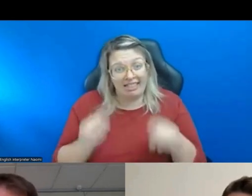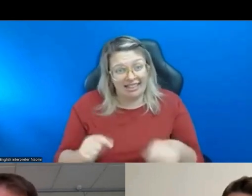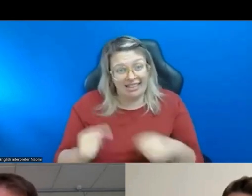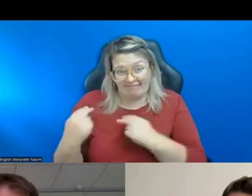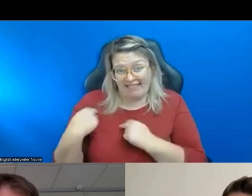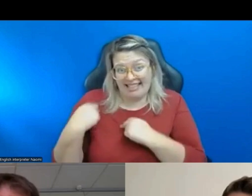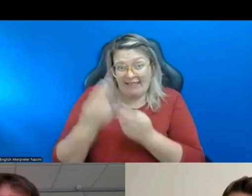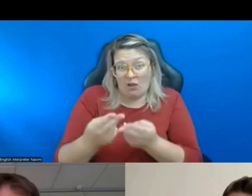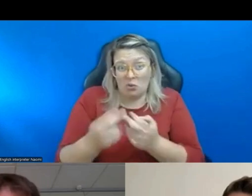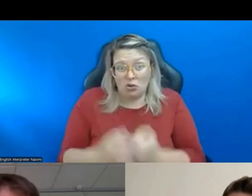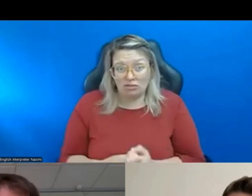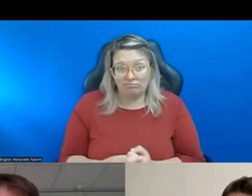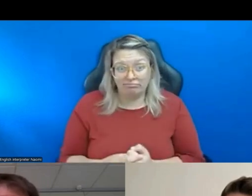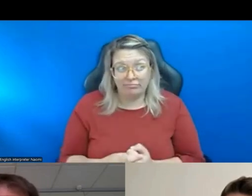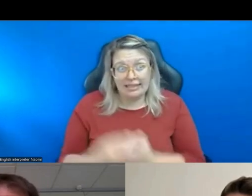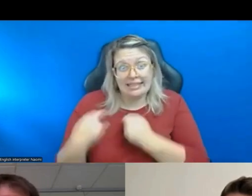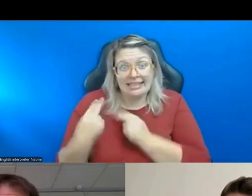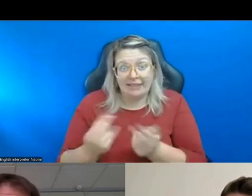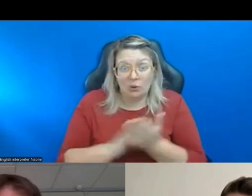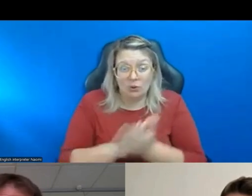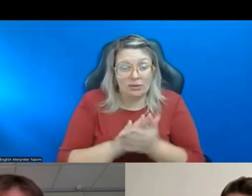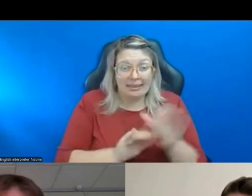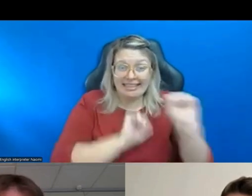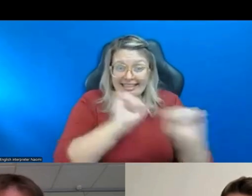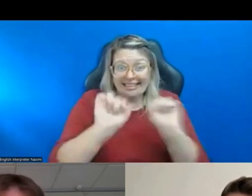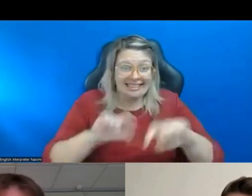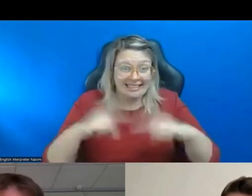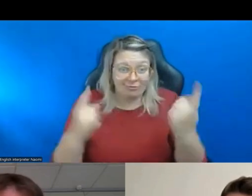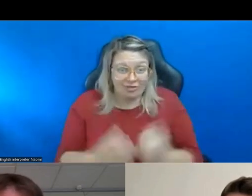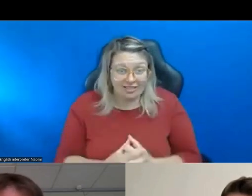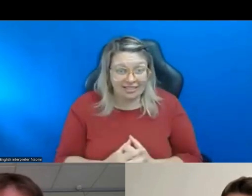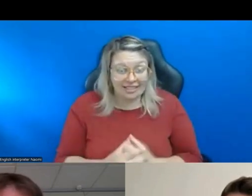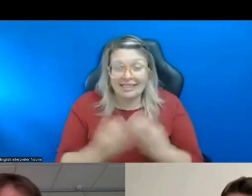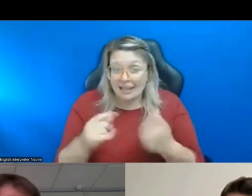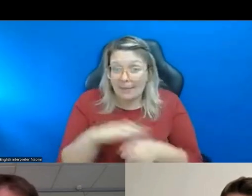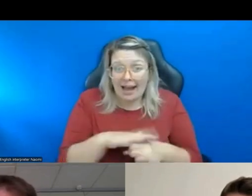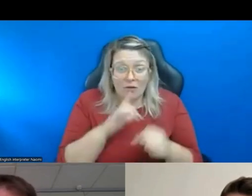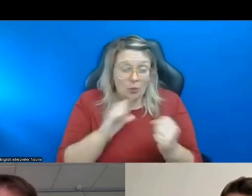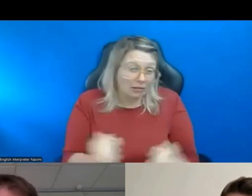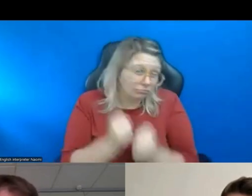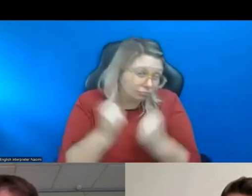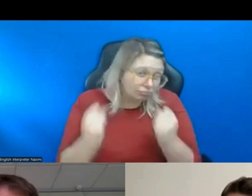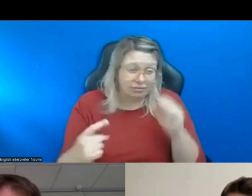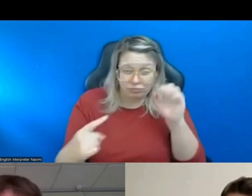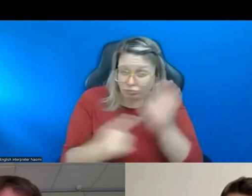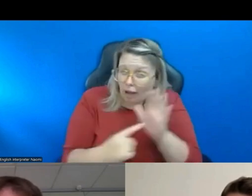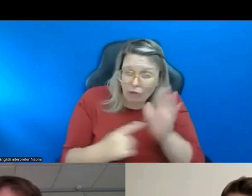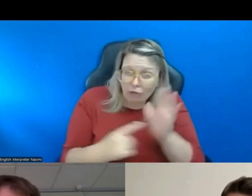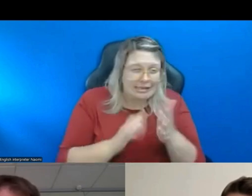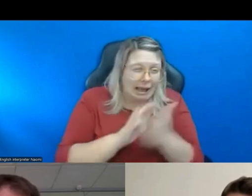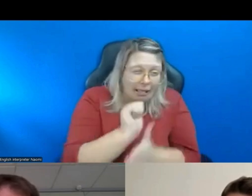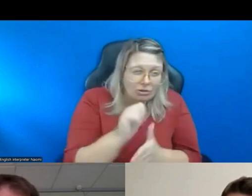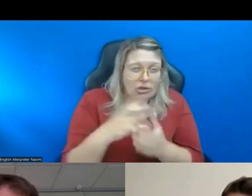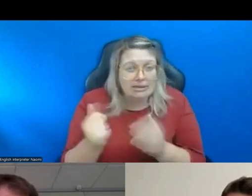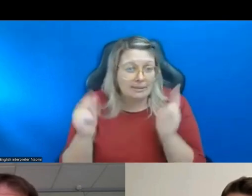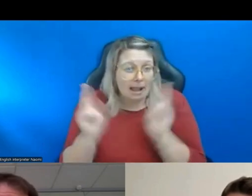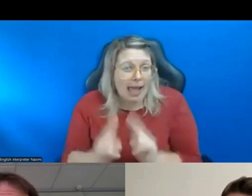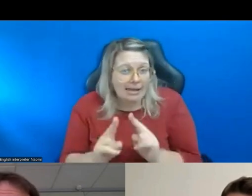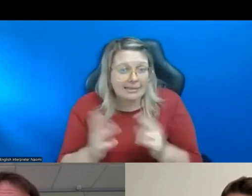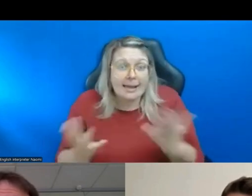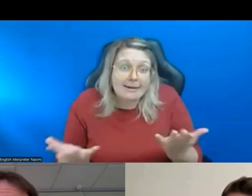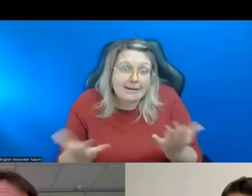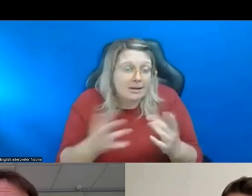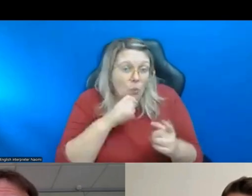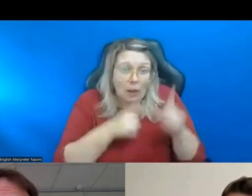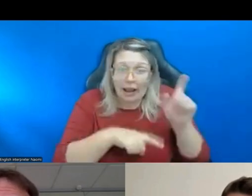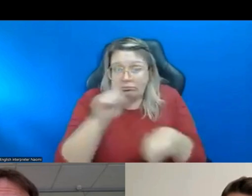means difference and local choice. And in some places, greater priority will be put on the cultural sector by some mayors than others, and we'll just have to deal with that variety